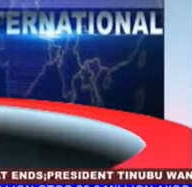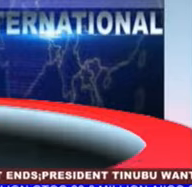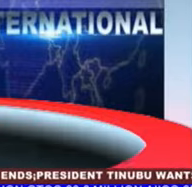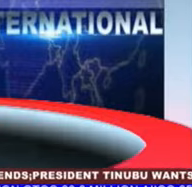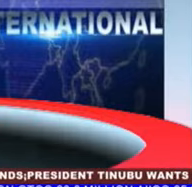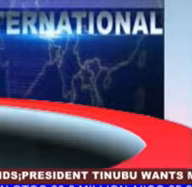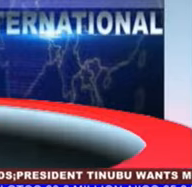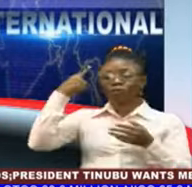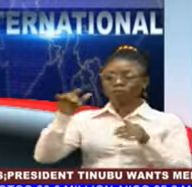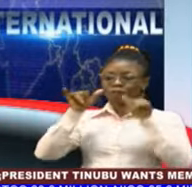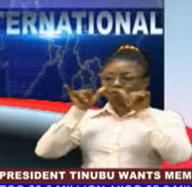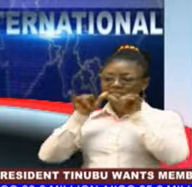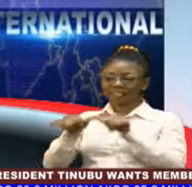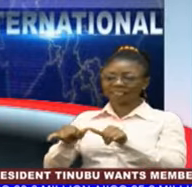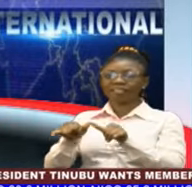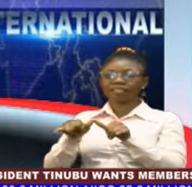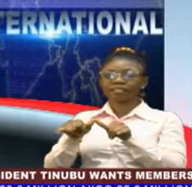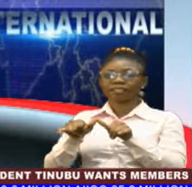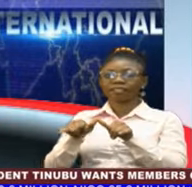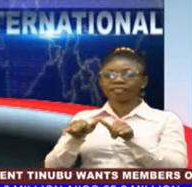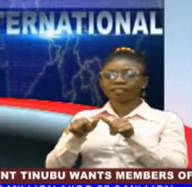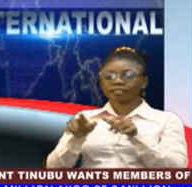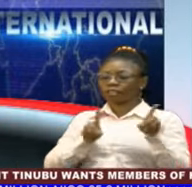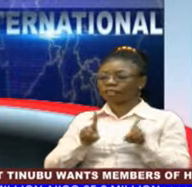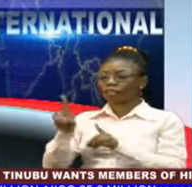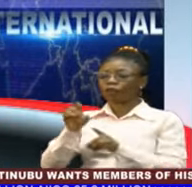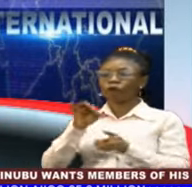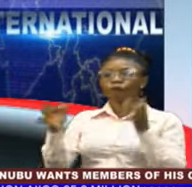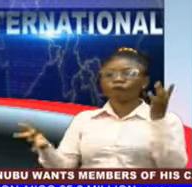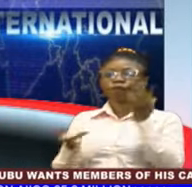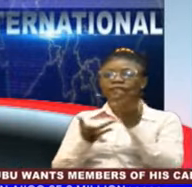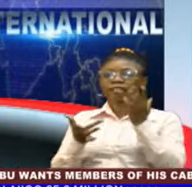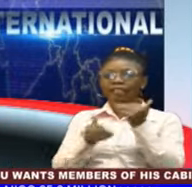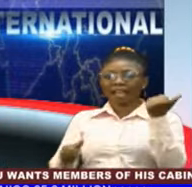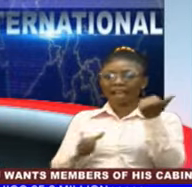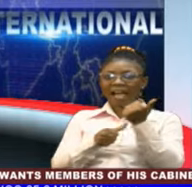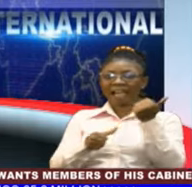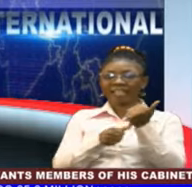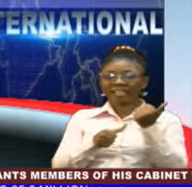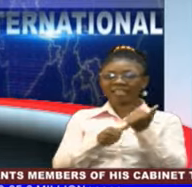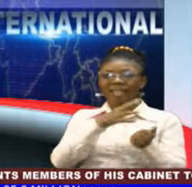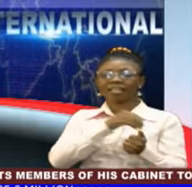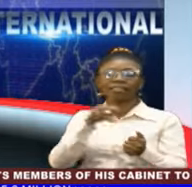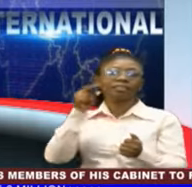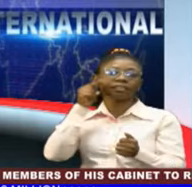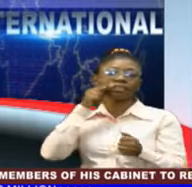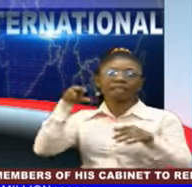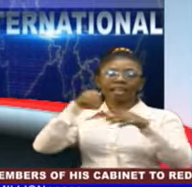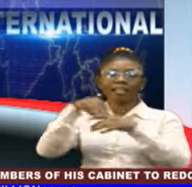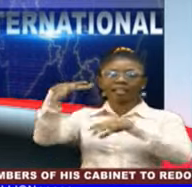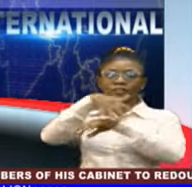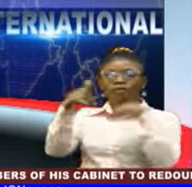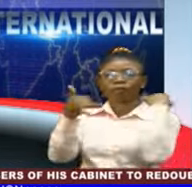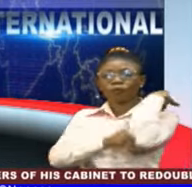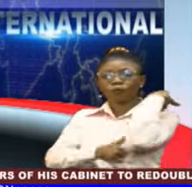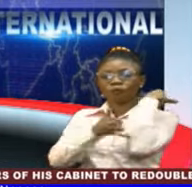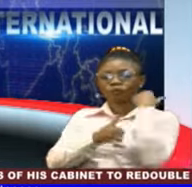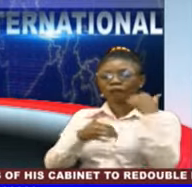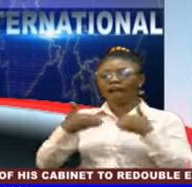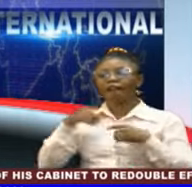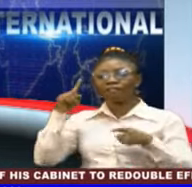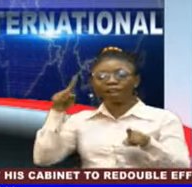Thank you for staying. The Directorate of Technical Aid Corps and the Nigerians in Diaspora Commission, NITCOM, have agreed